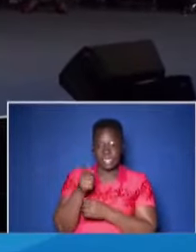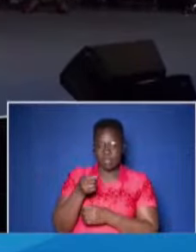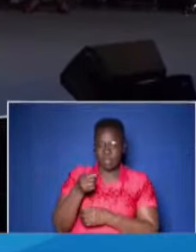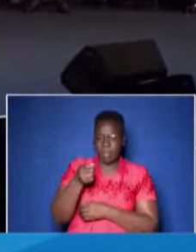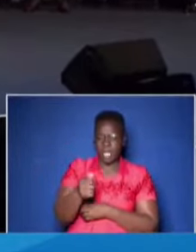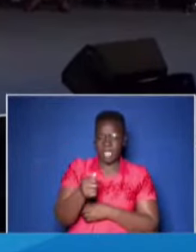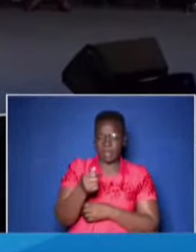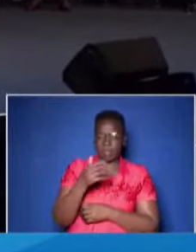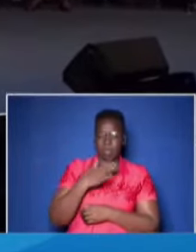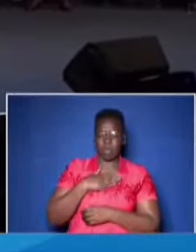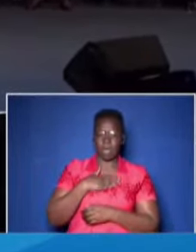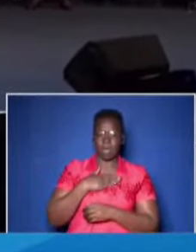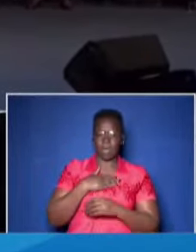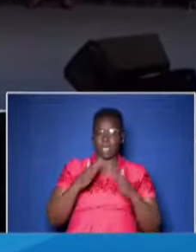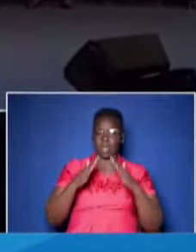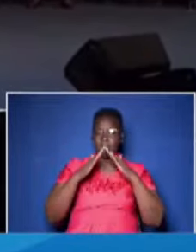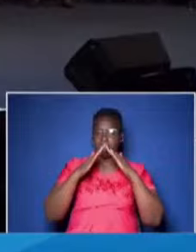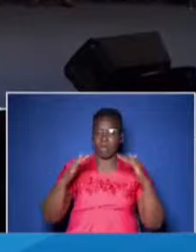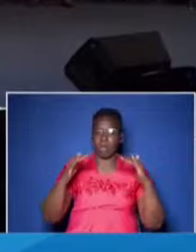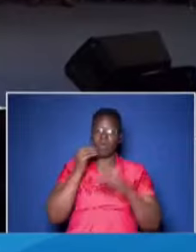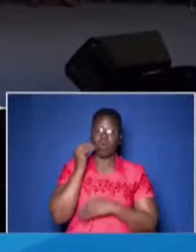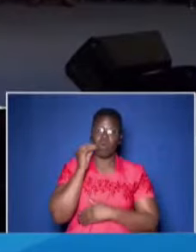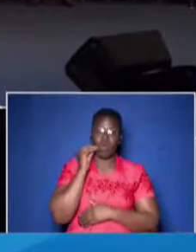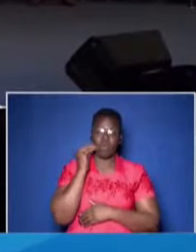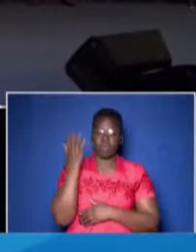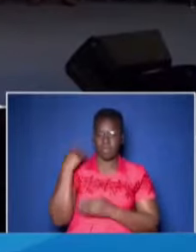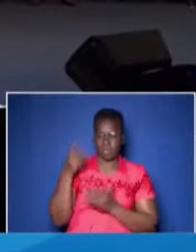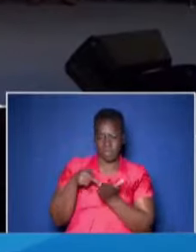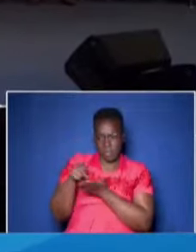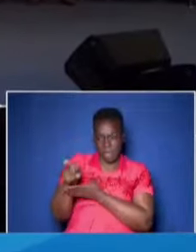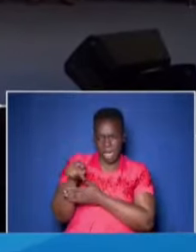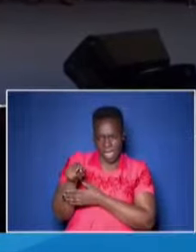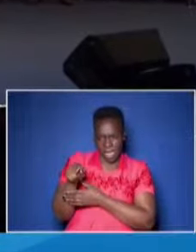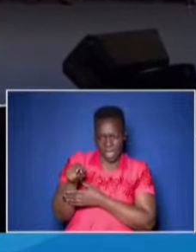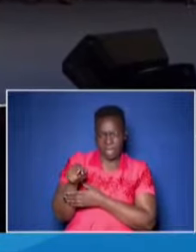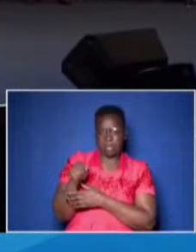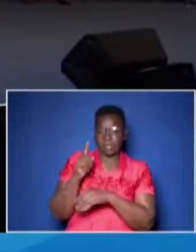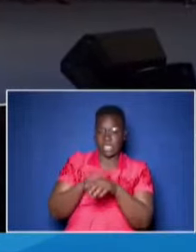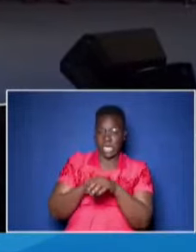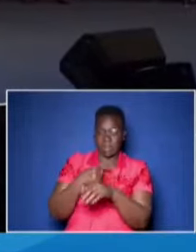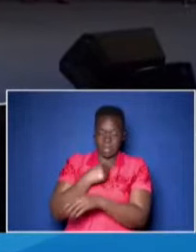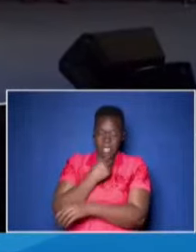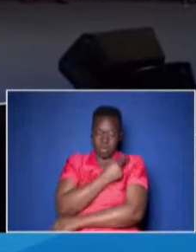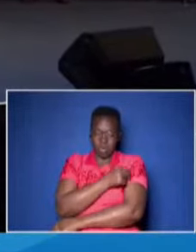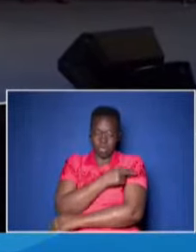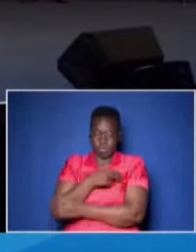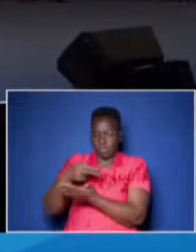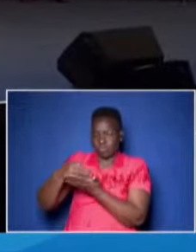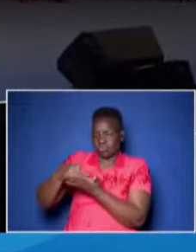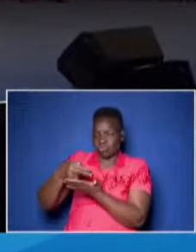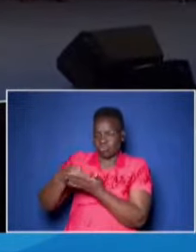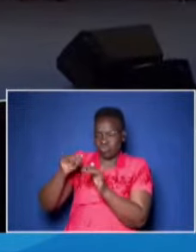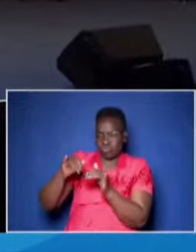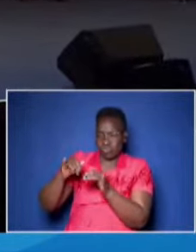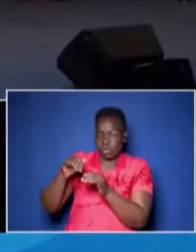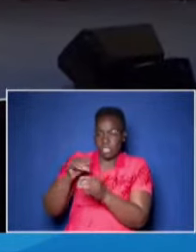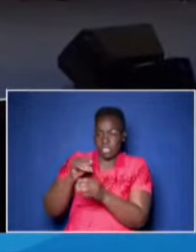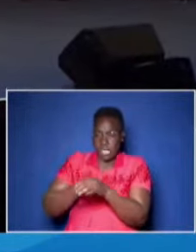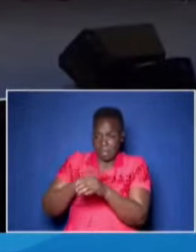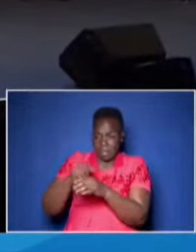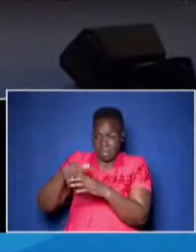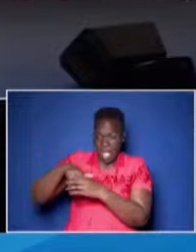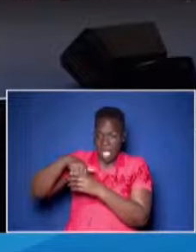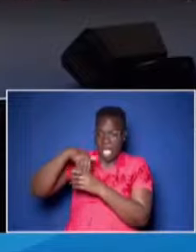home that we bought right after I came out of the hospital because I obeyed